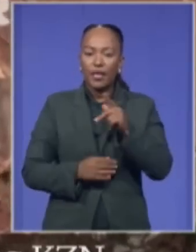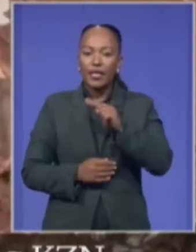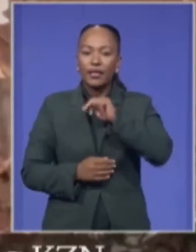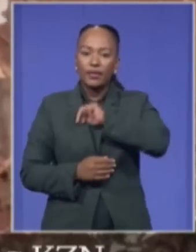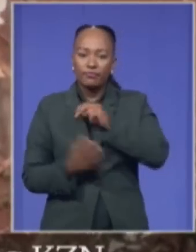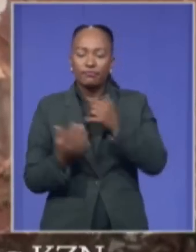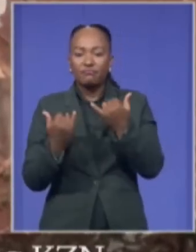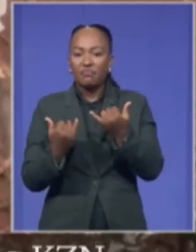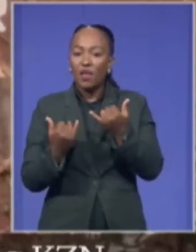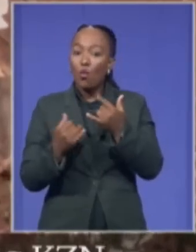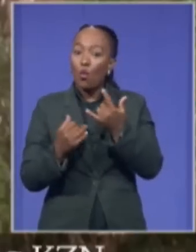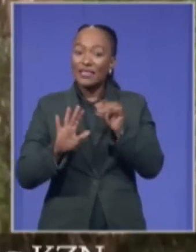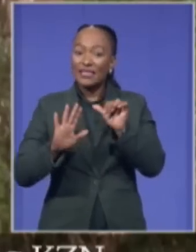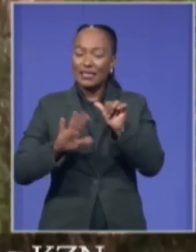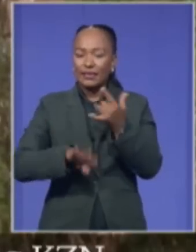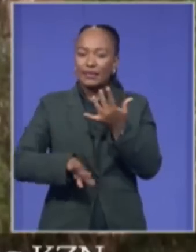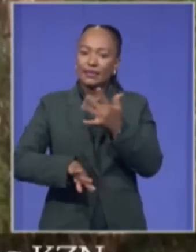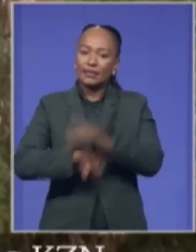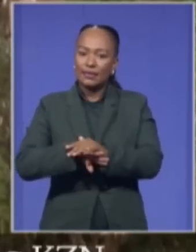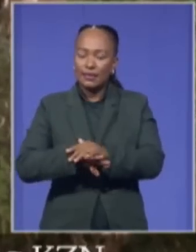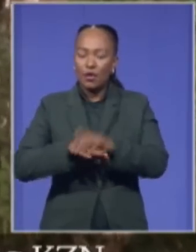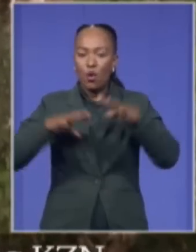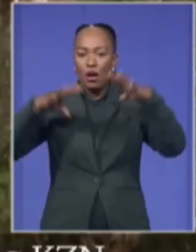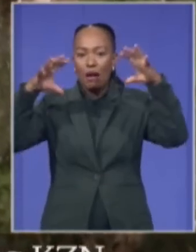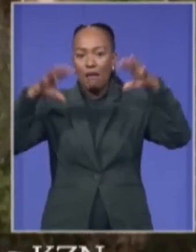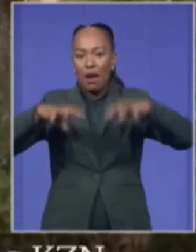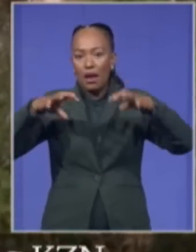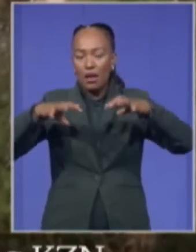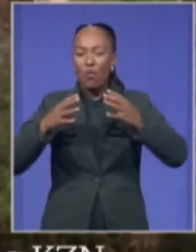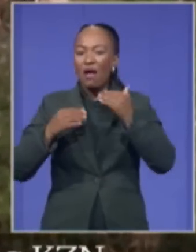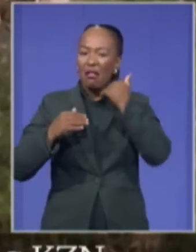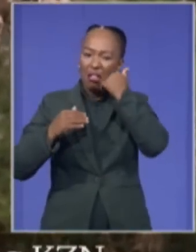ka lebaka la dipula tse nang ka matla le ho ritsa ha seretse.